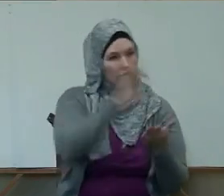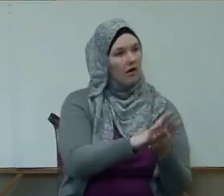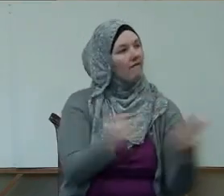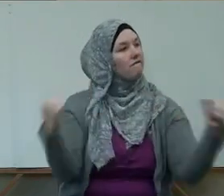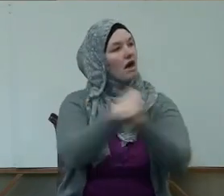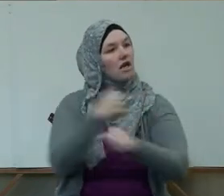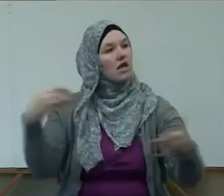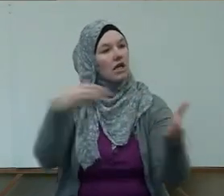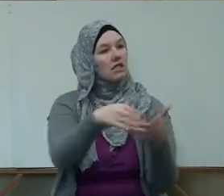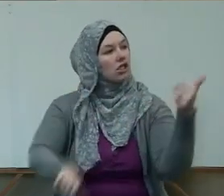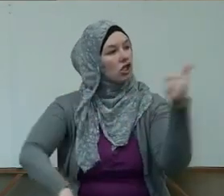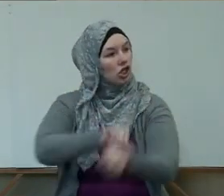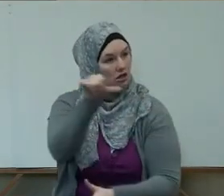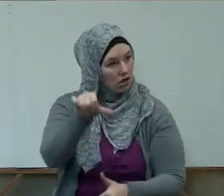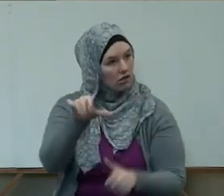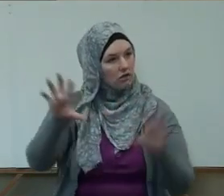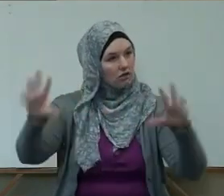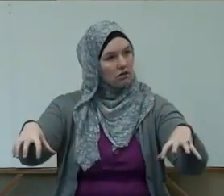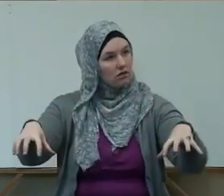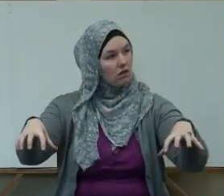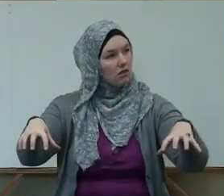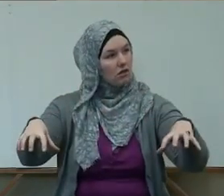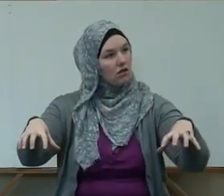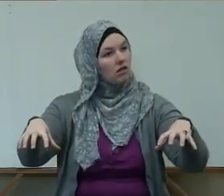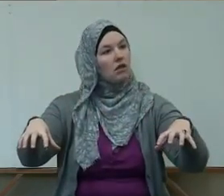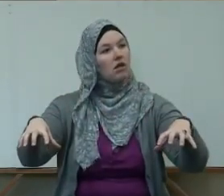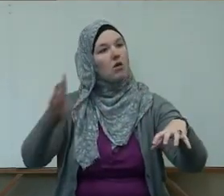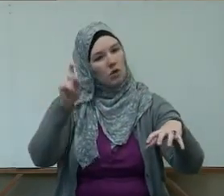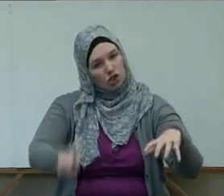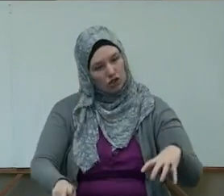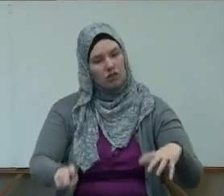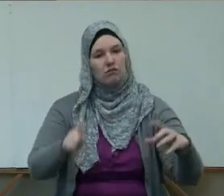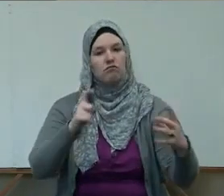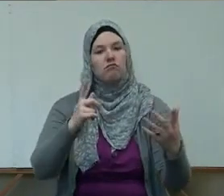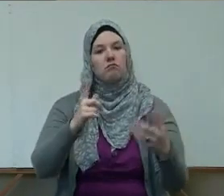each other, reconcile between them based on justice and fairness.